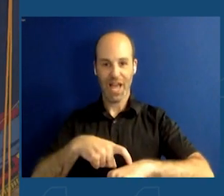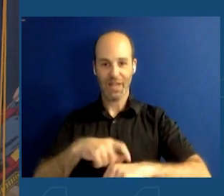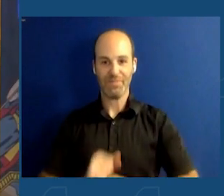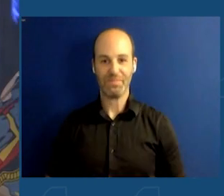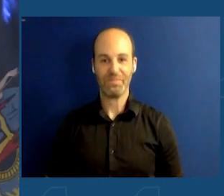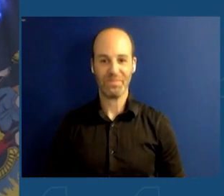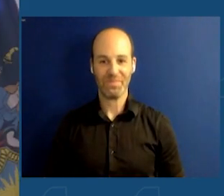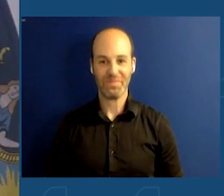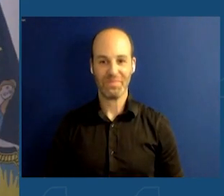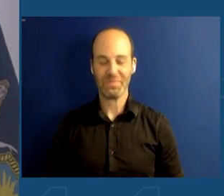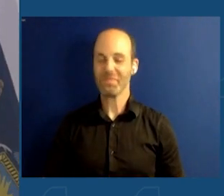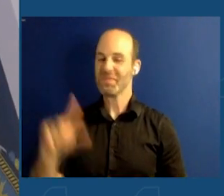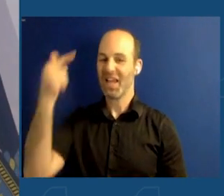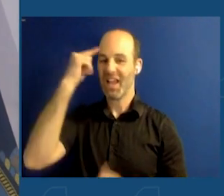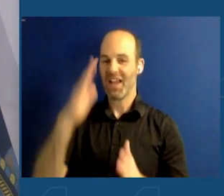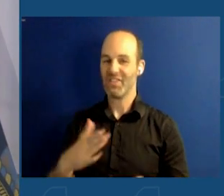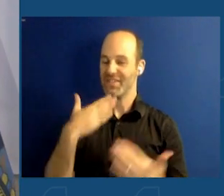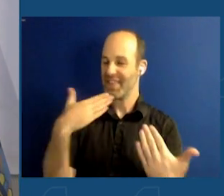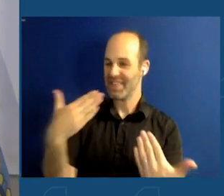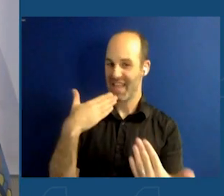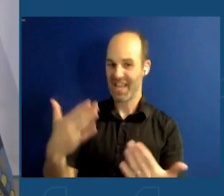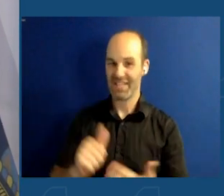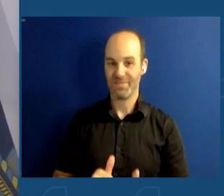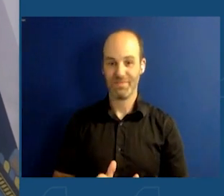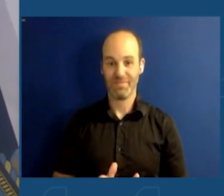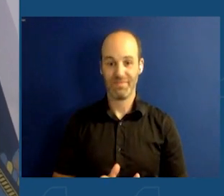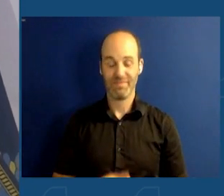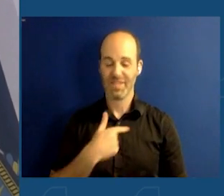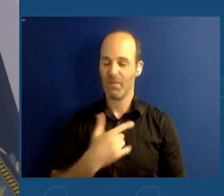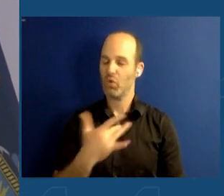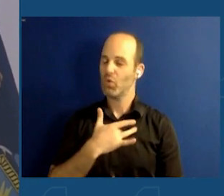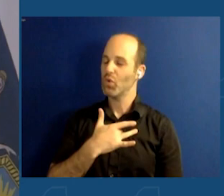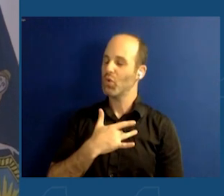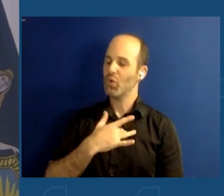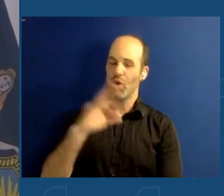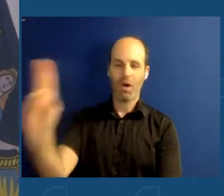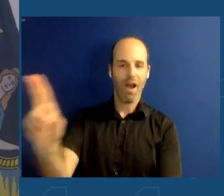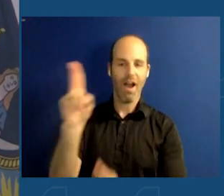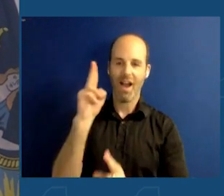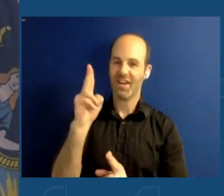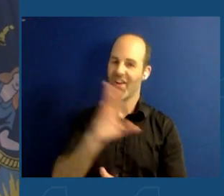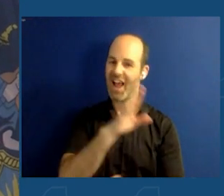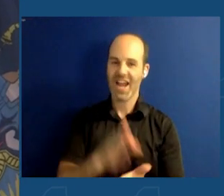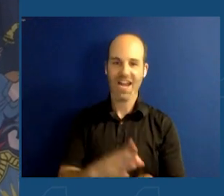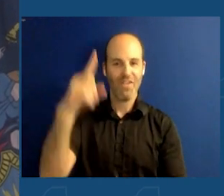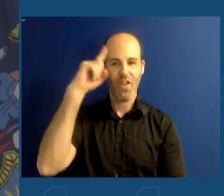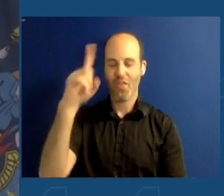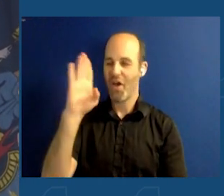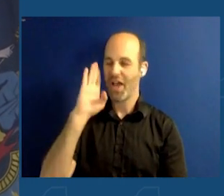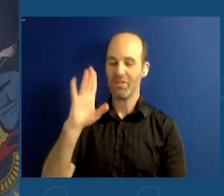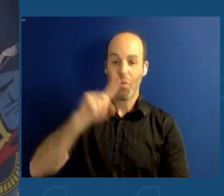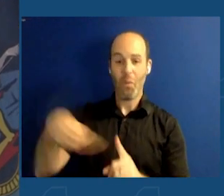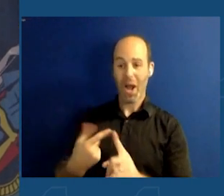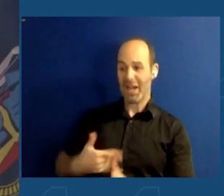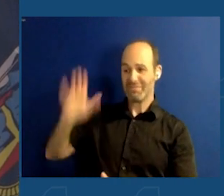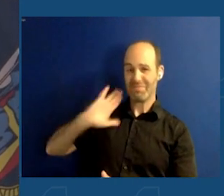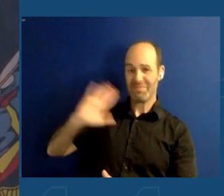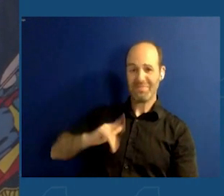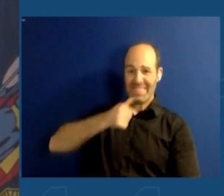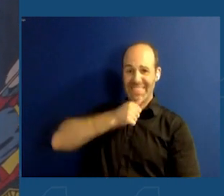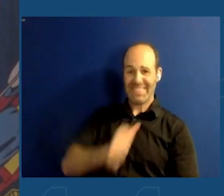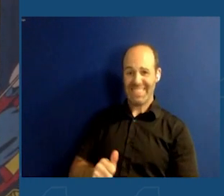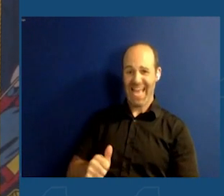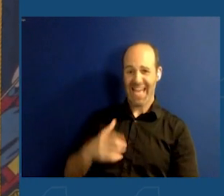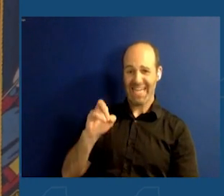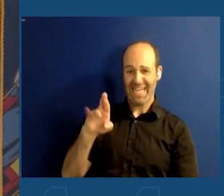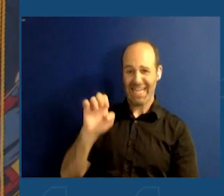Thank you. I'm deeply honored. I could not have imagined I'd receive this when I was that little 10-year-old at the Erie County Fair talking about